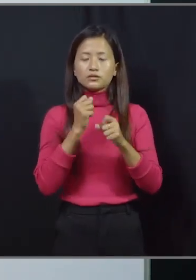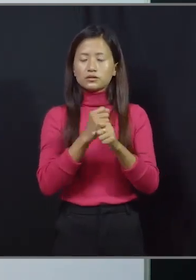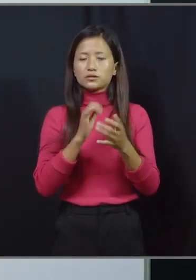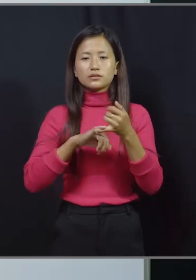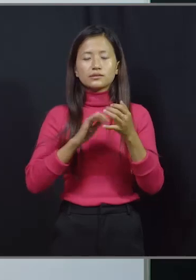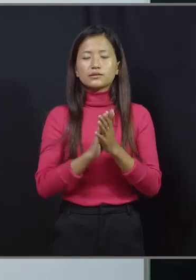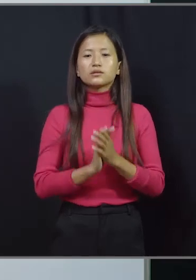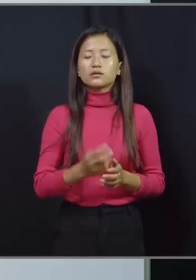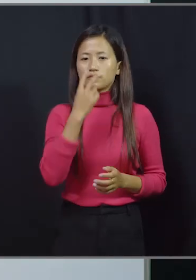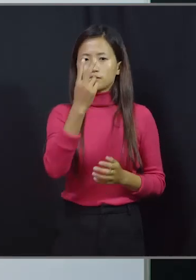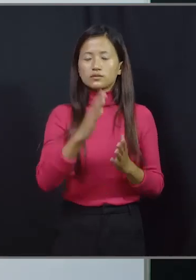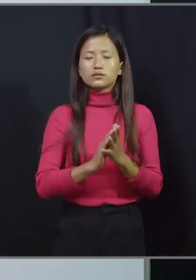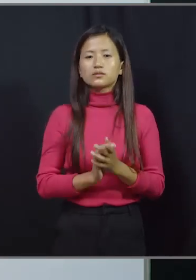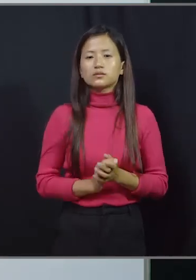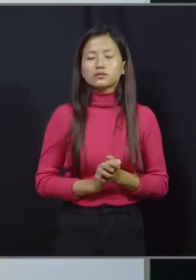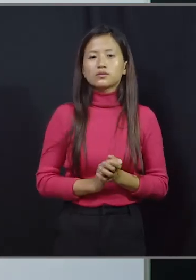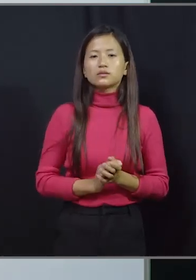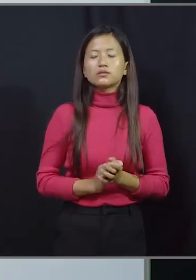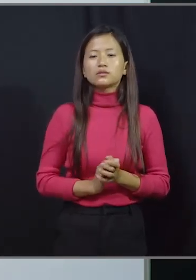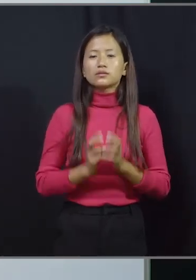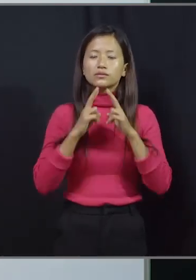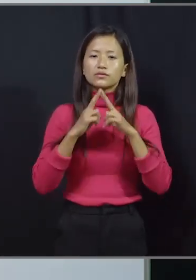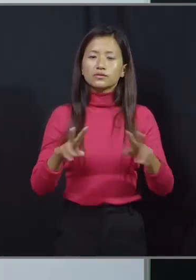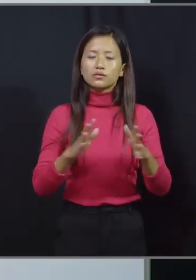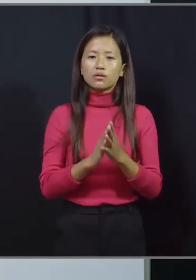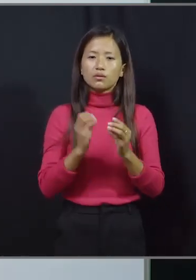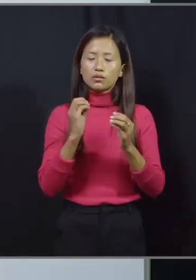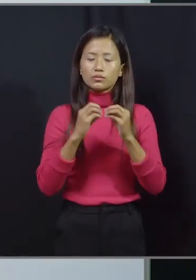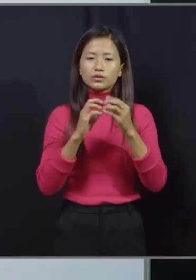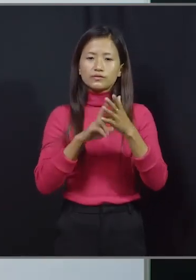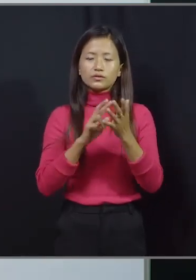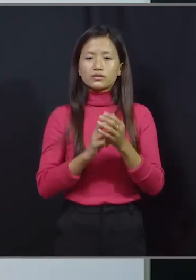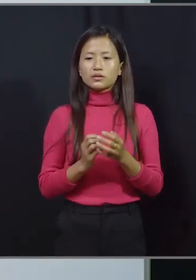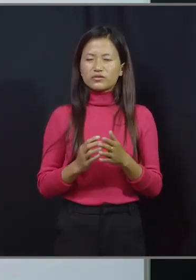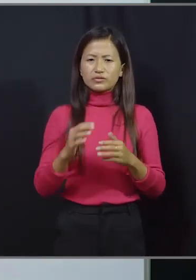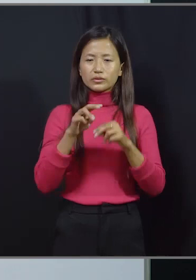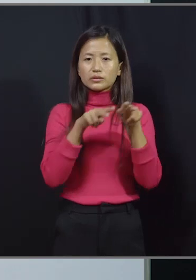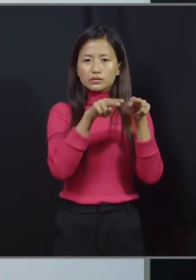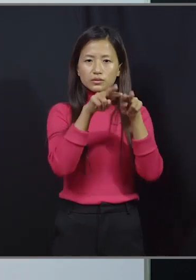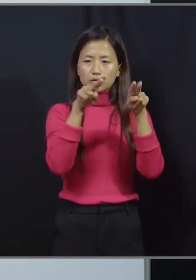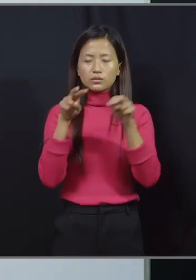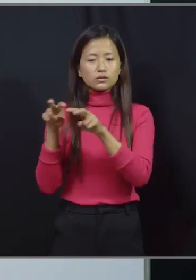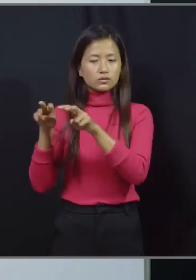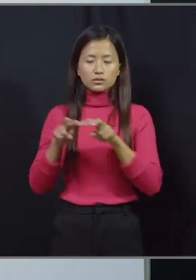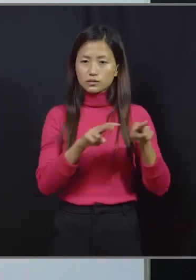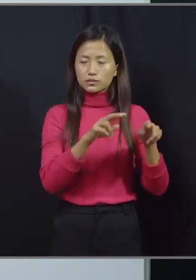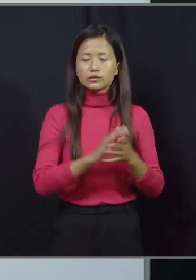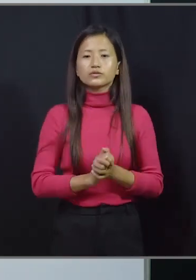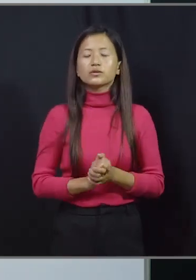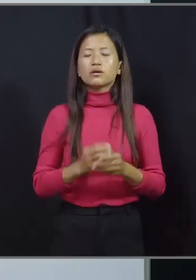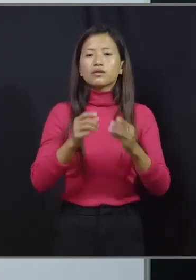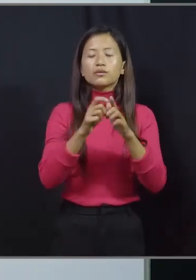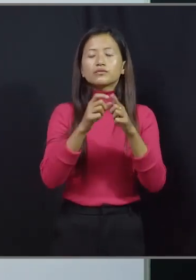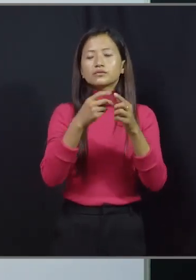look at a bending, it is very obvious and it is very common for us that we draw some information